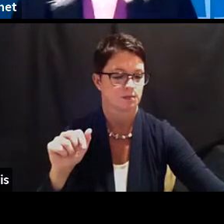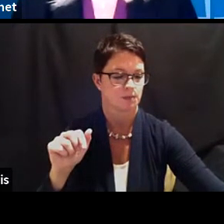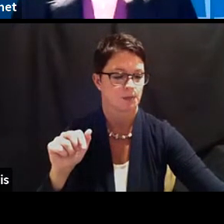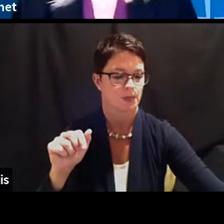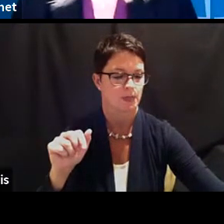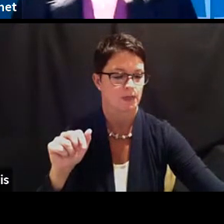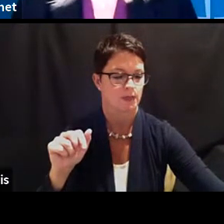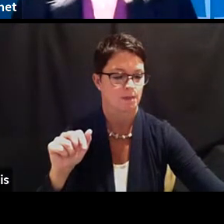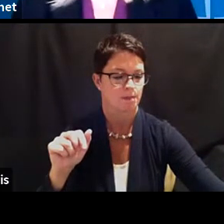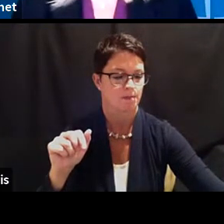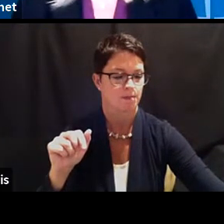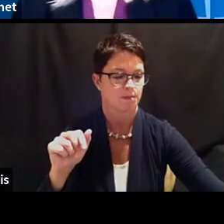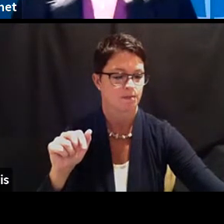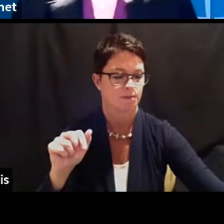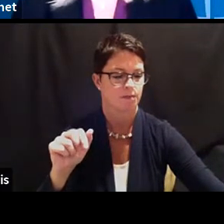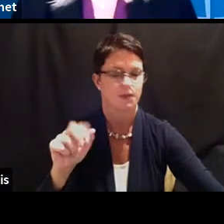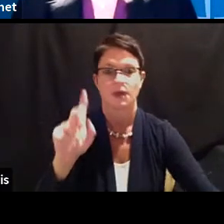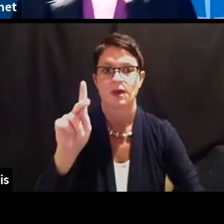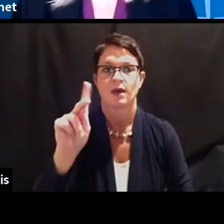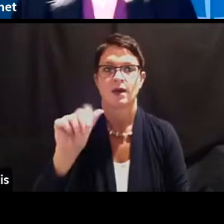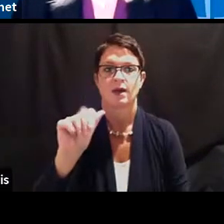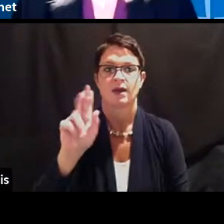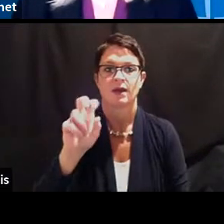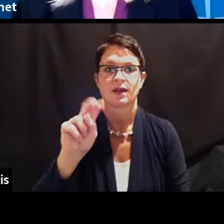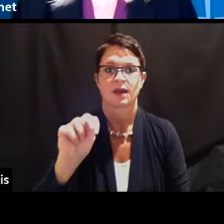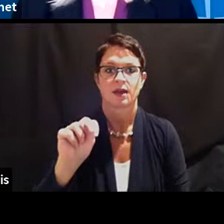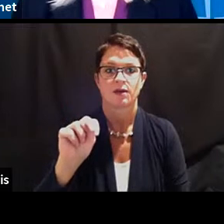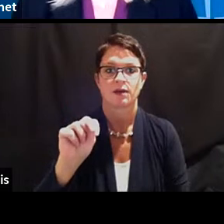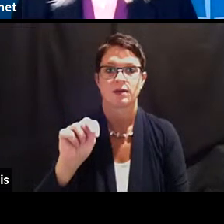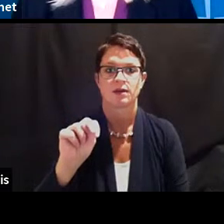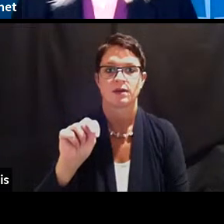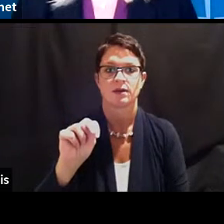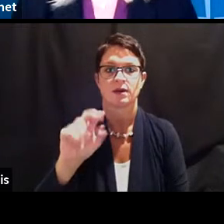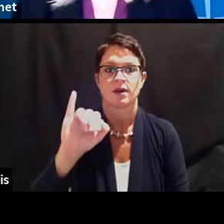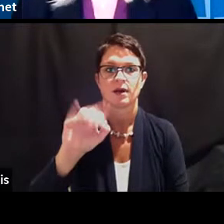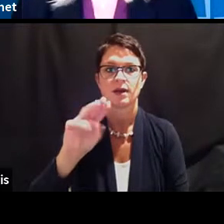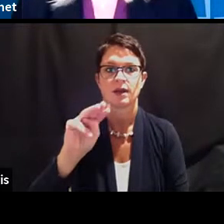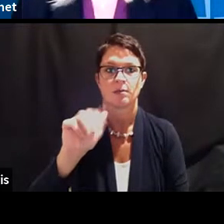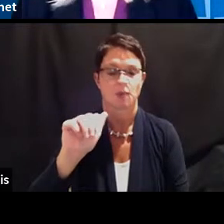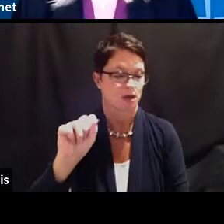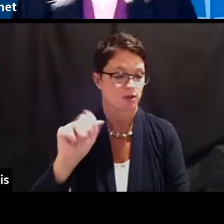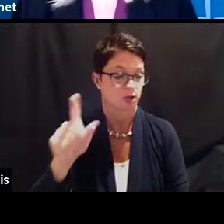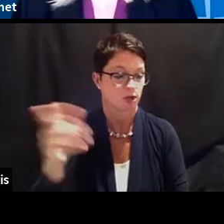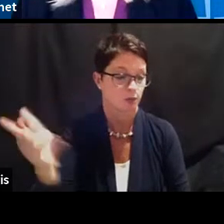Karen Imas, are you here today? Karen?